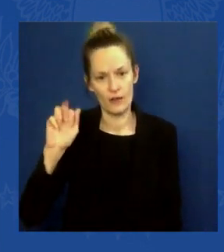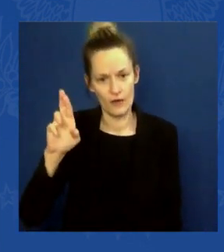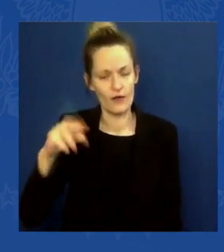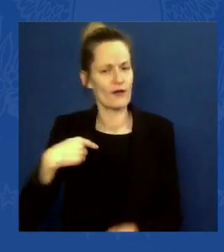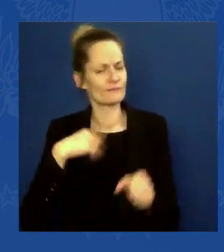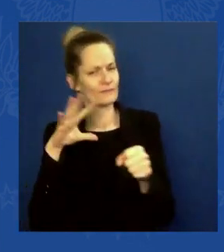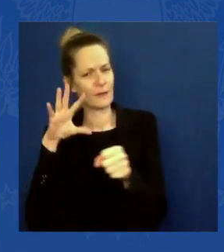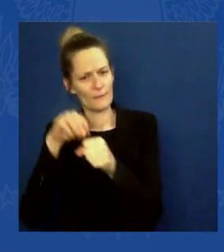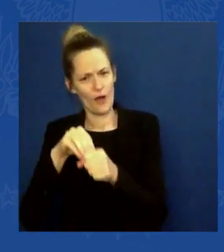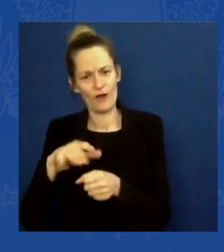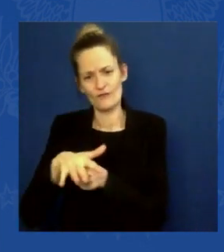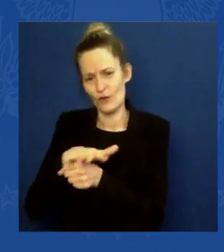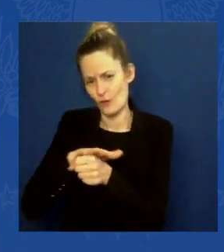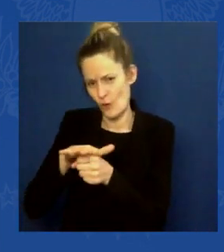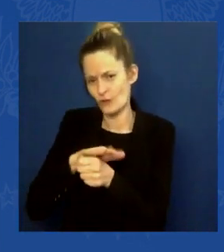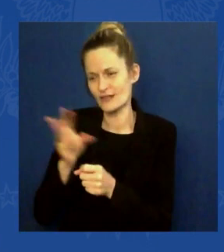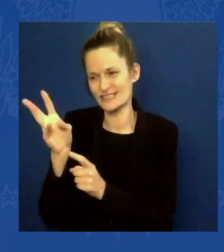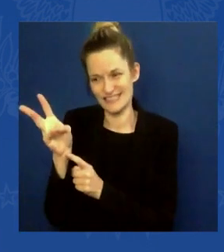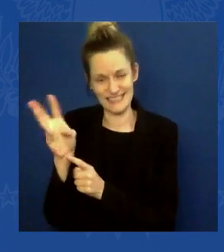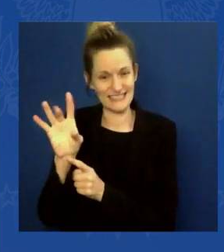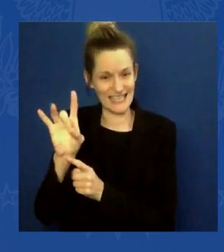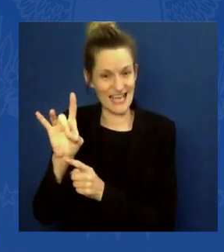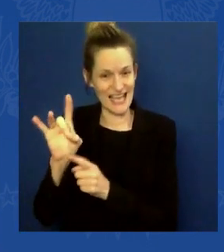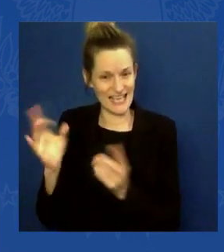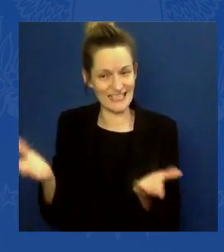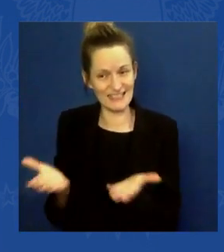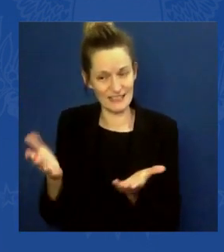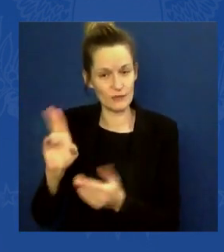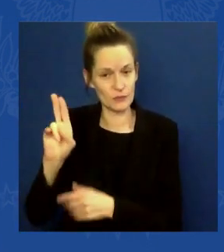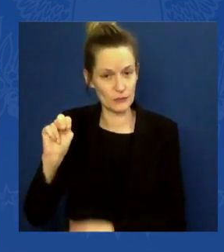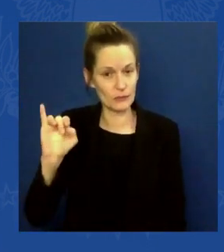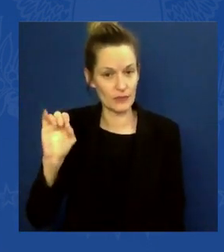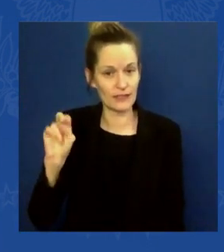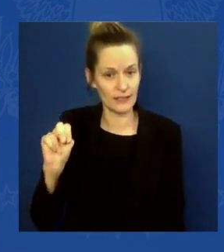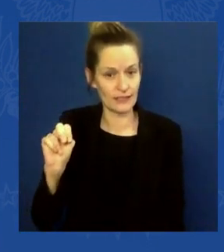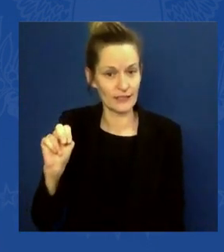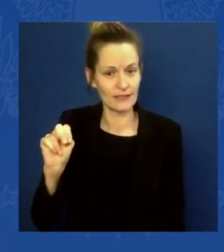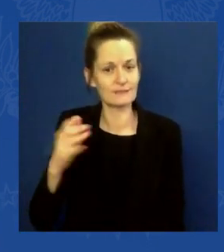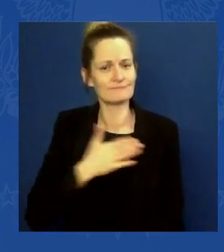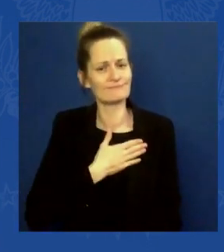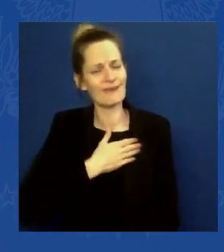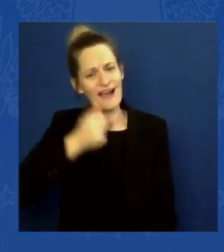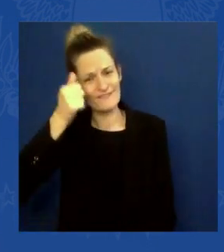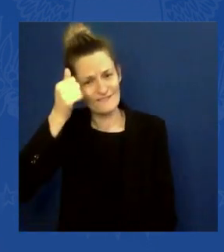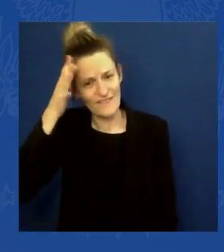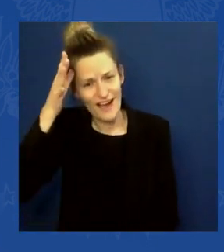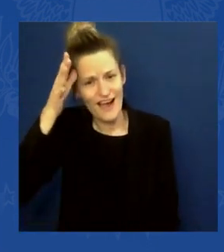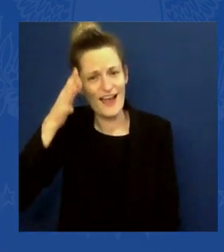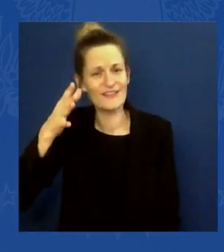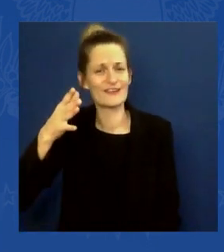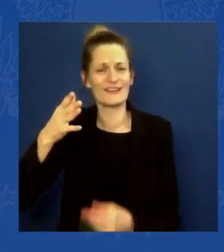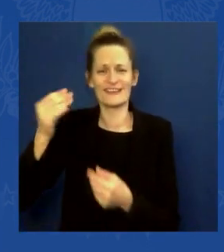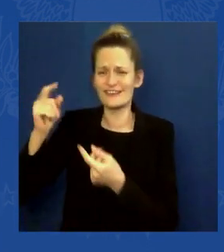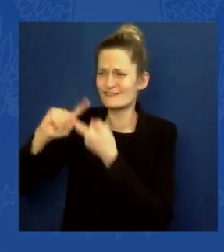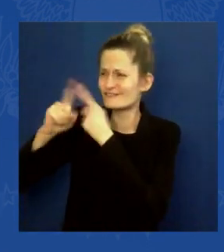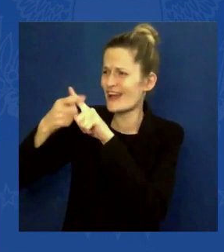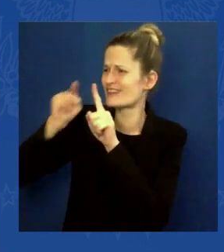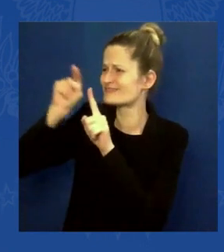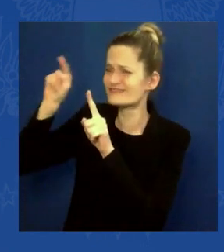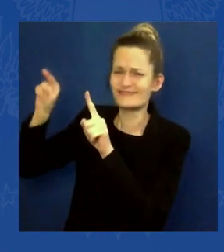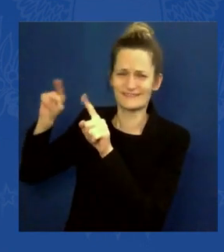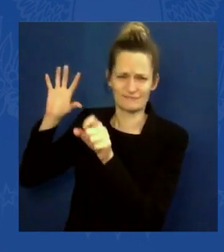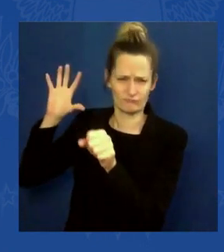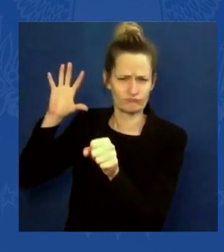cousins are also members of Local 68. My mother was a Teamster for the union